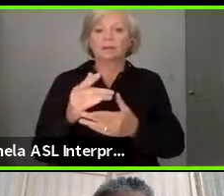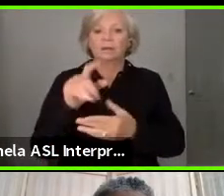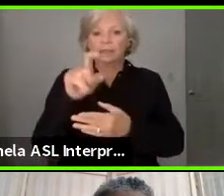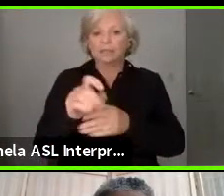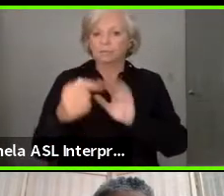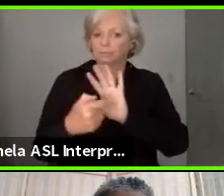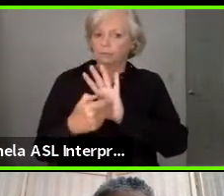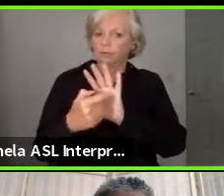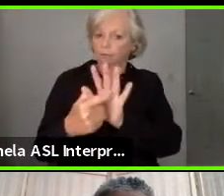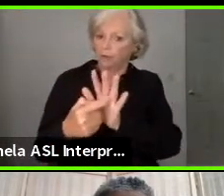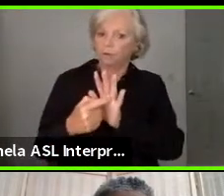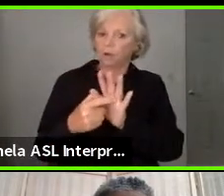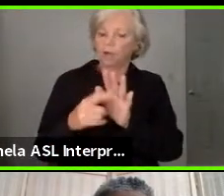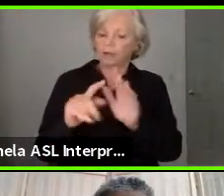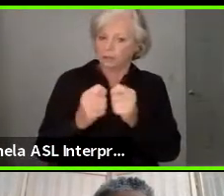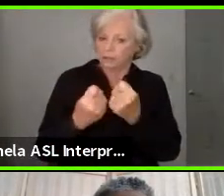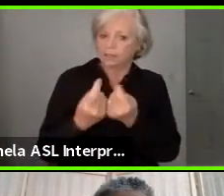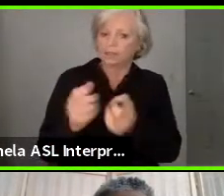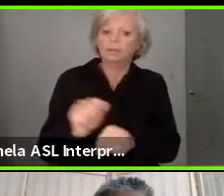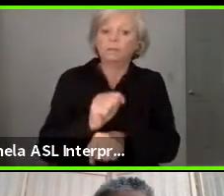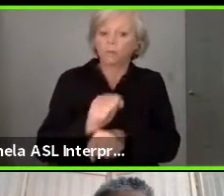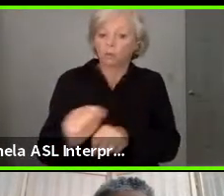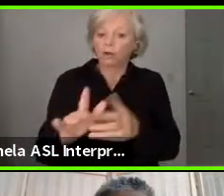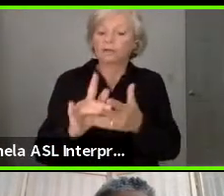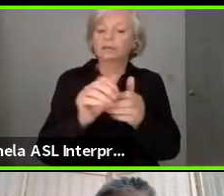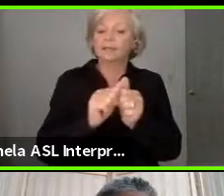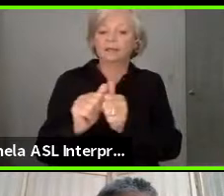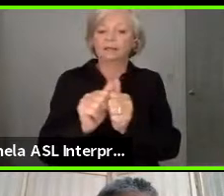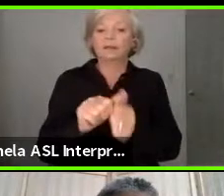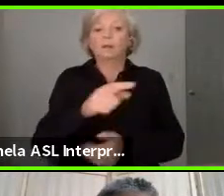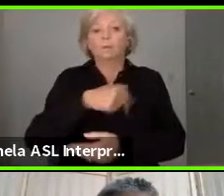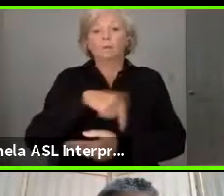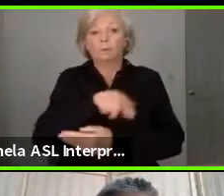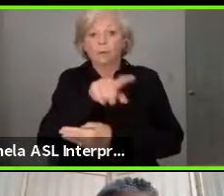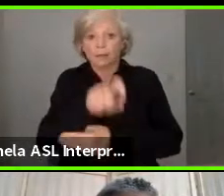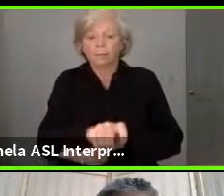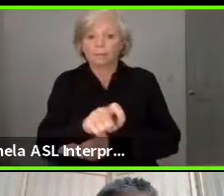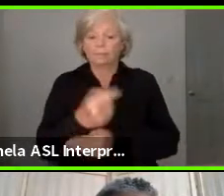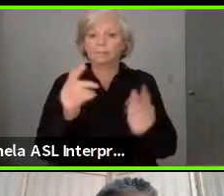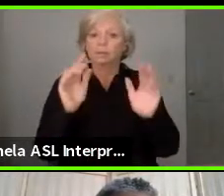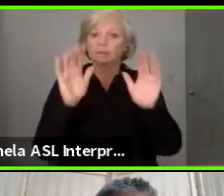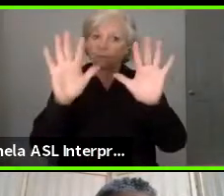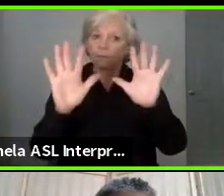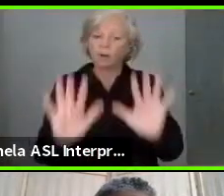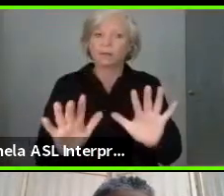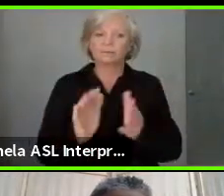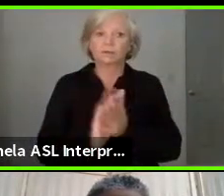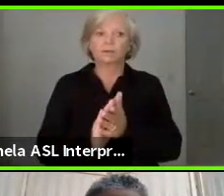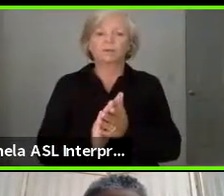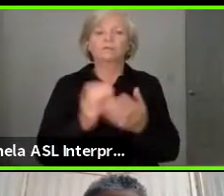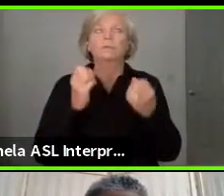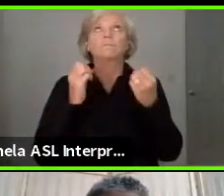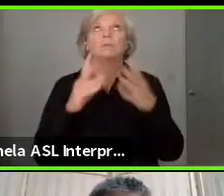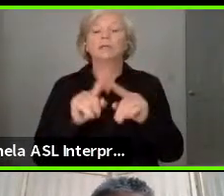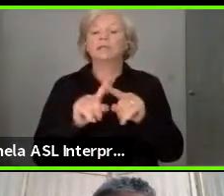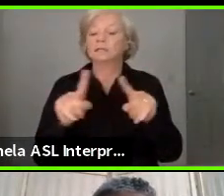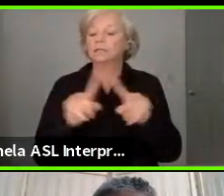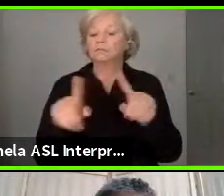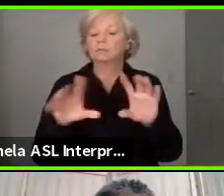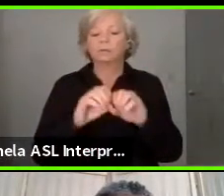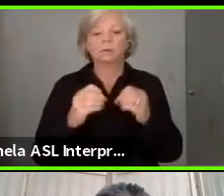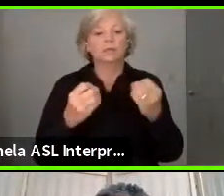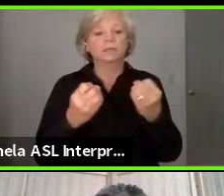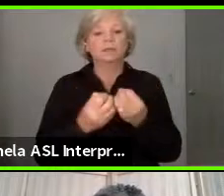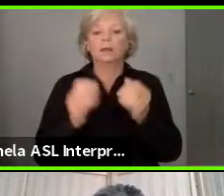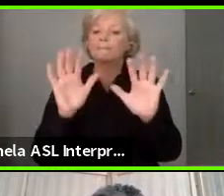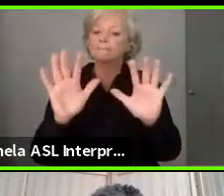us together. But we need to admire and acknowledge the grassroots organizations are doing amazing work,